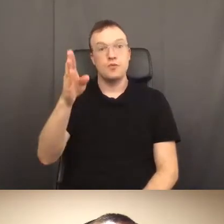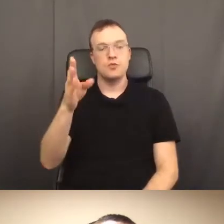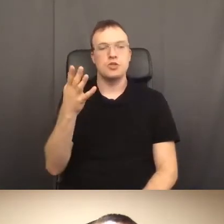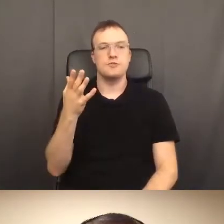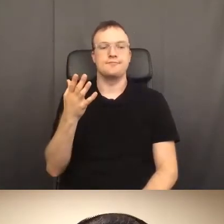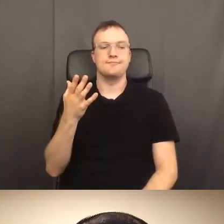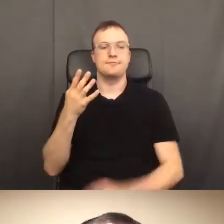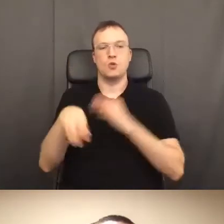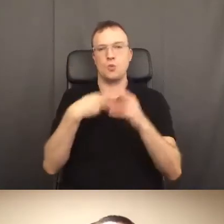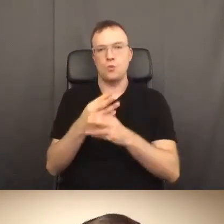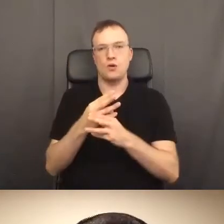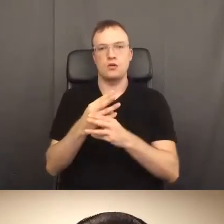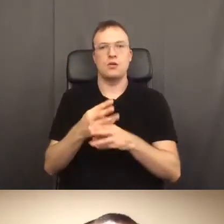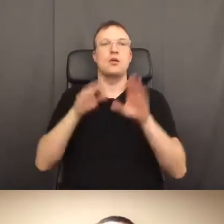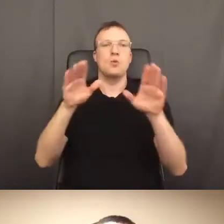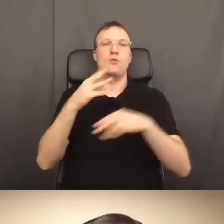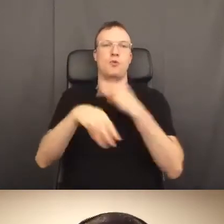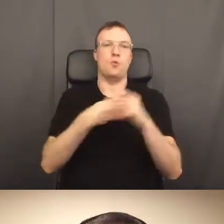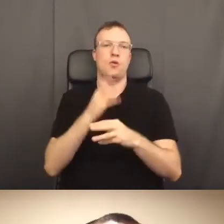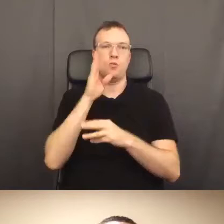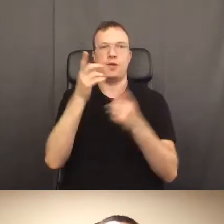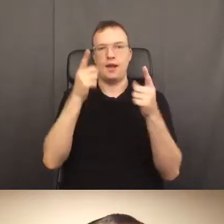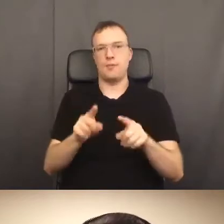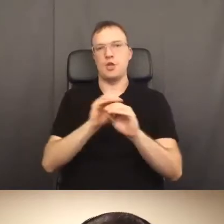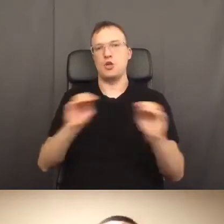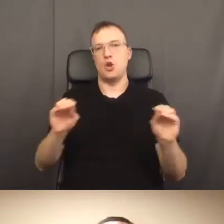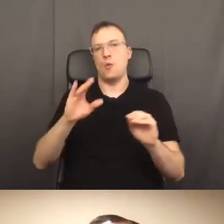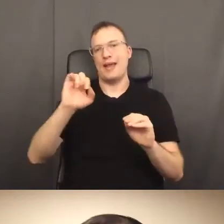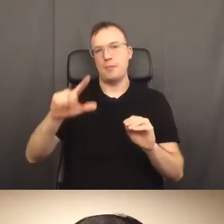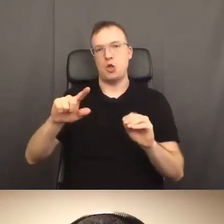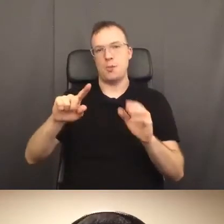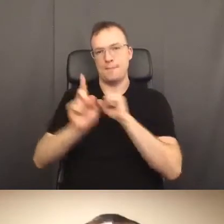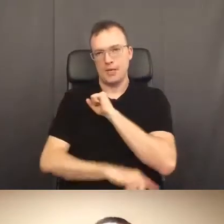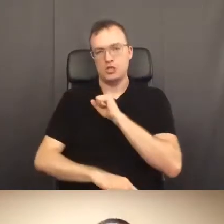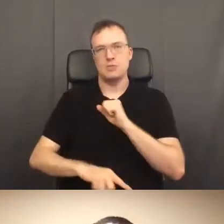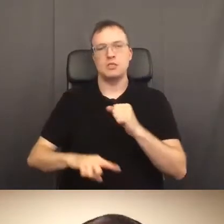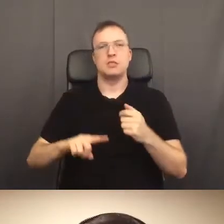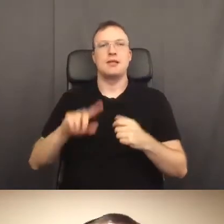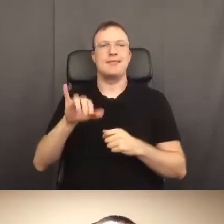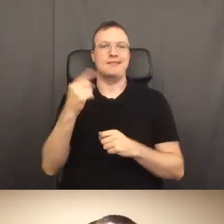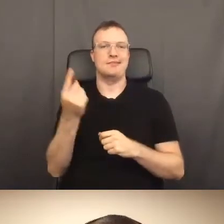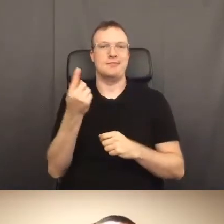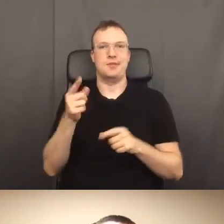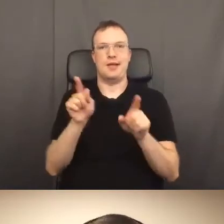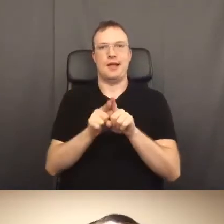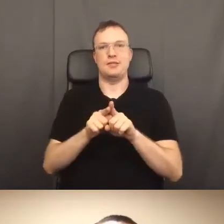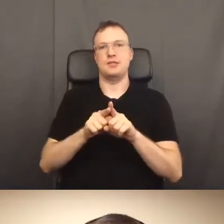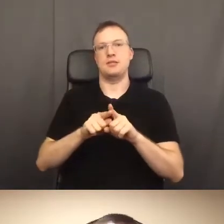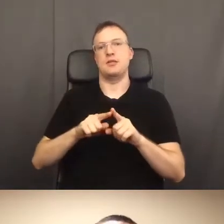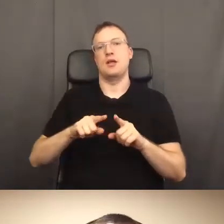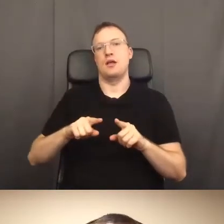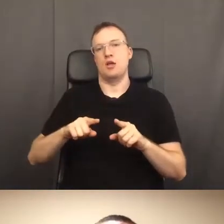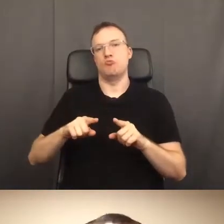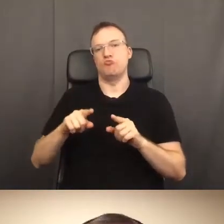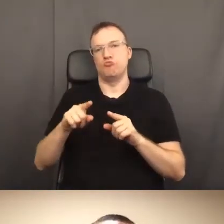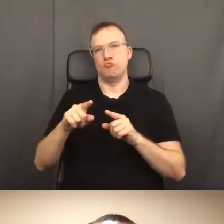a world, in a great world, there would be no capital punishment. And that's something as a prison abolitionist I really identify